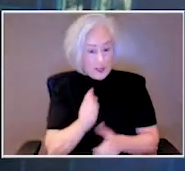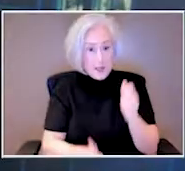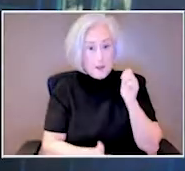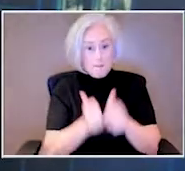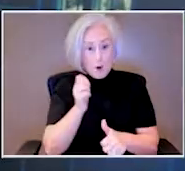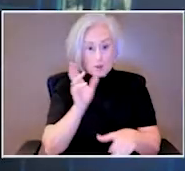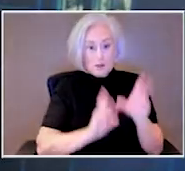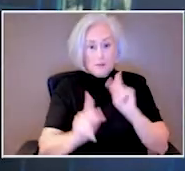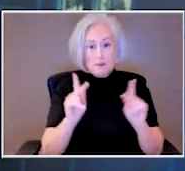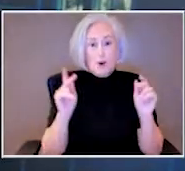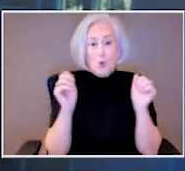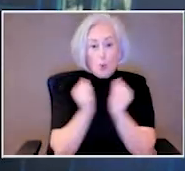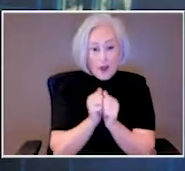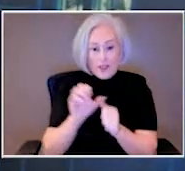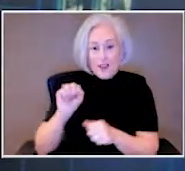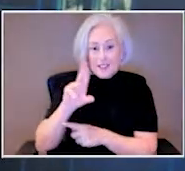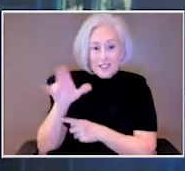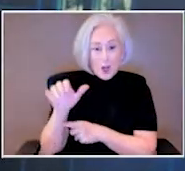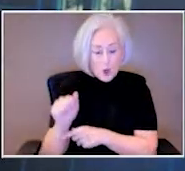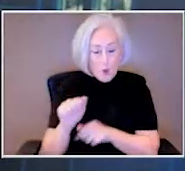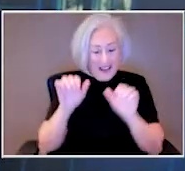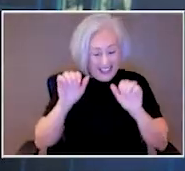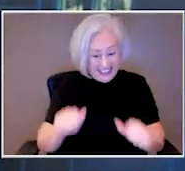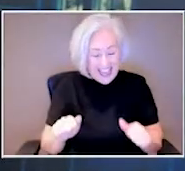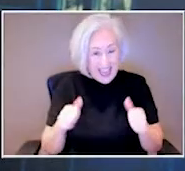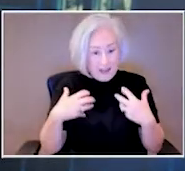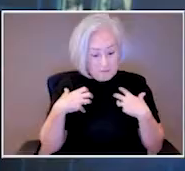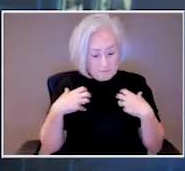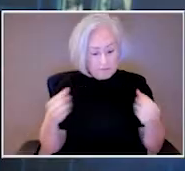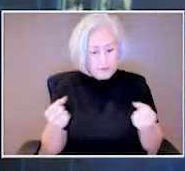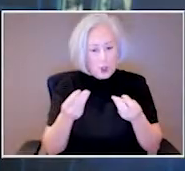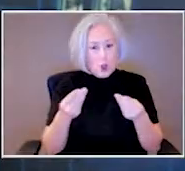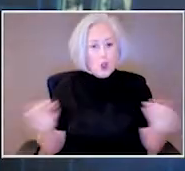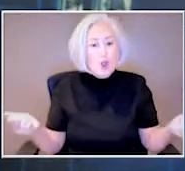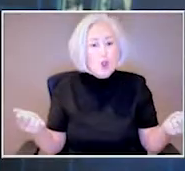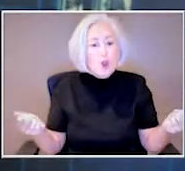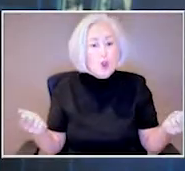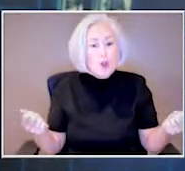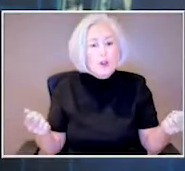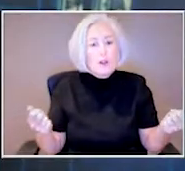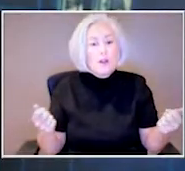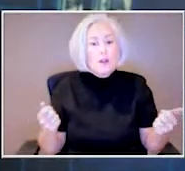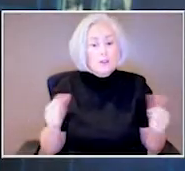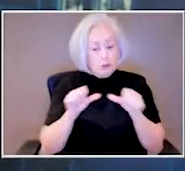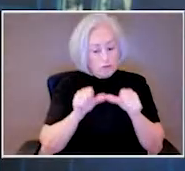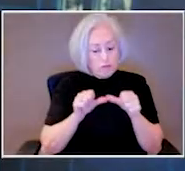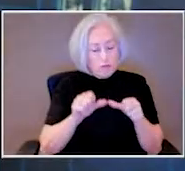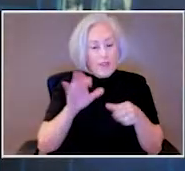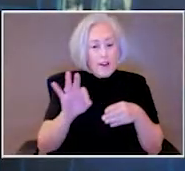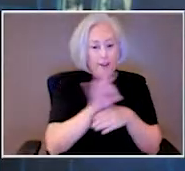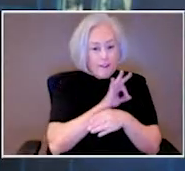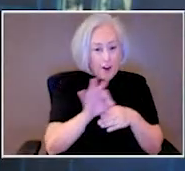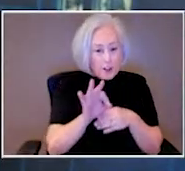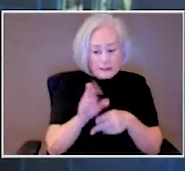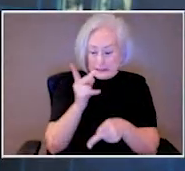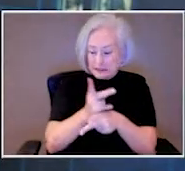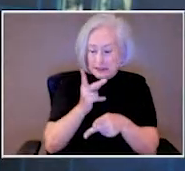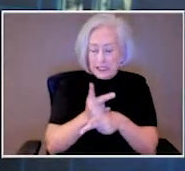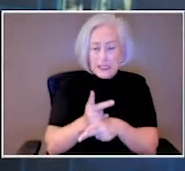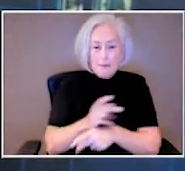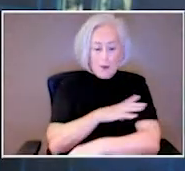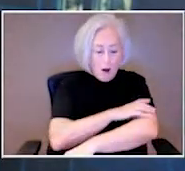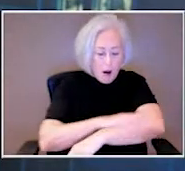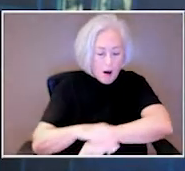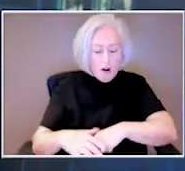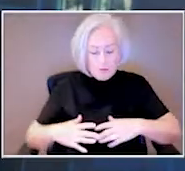now. But not only that, we cure them with preservation of their function, preservation of their limbs, preservation of their ability to go back to